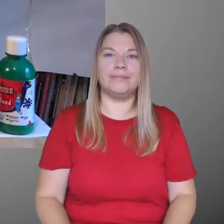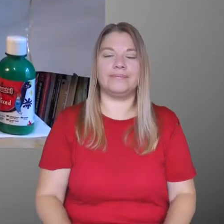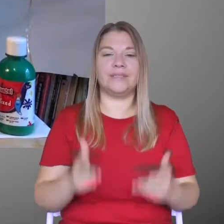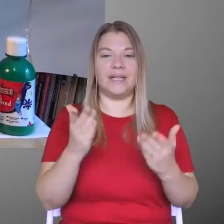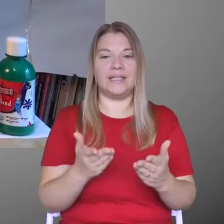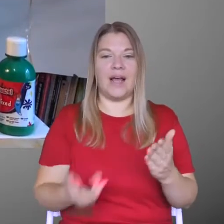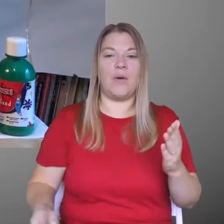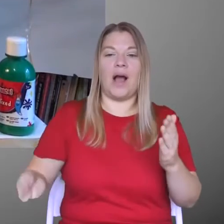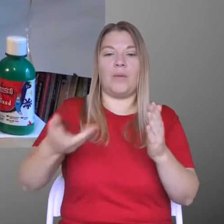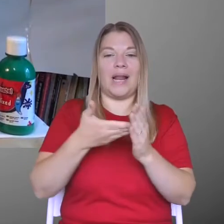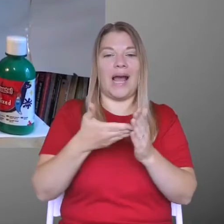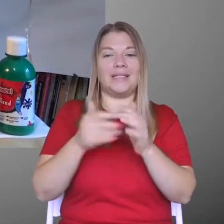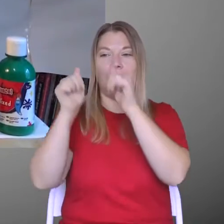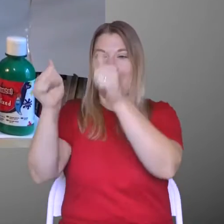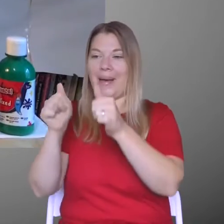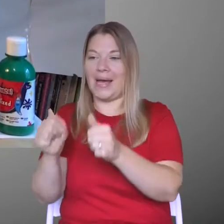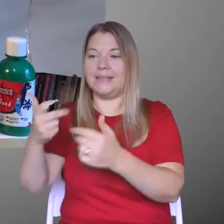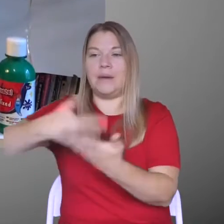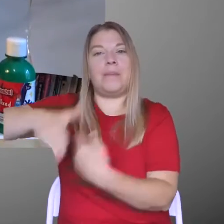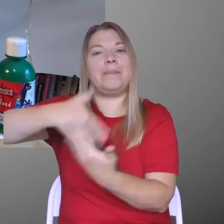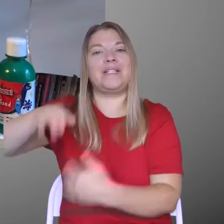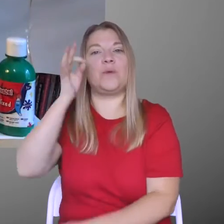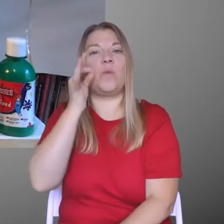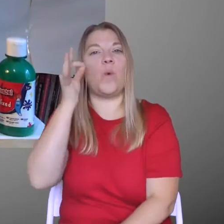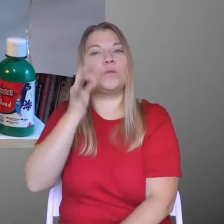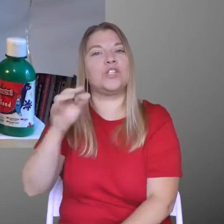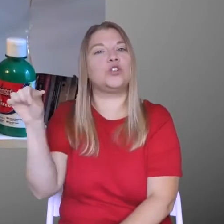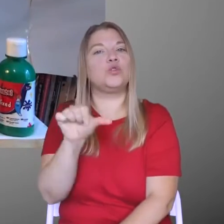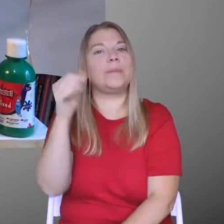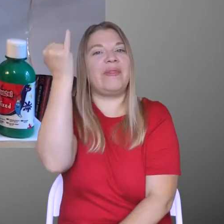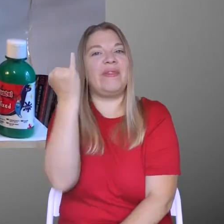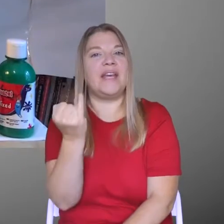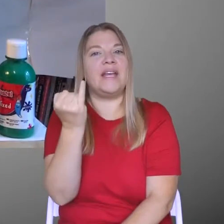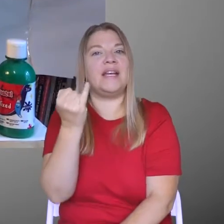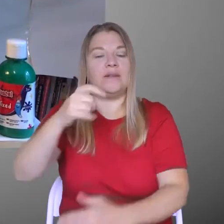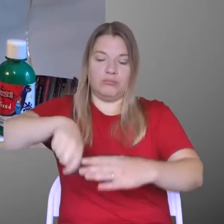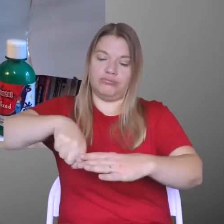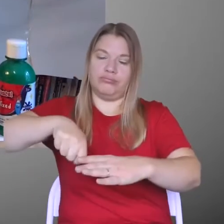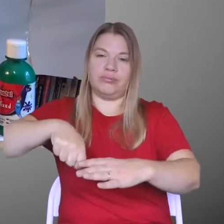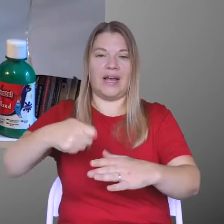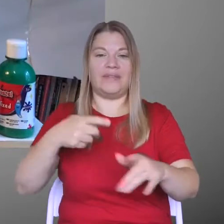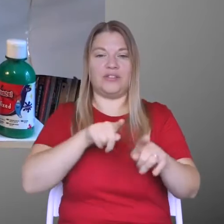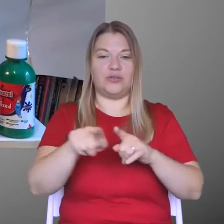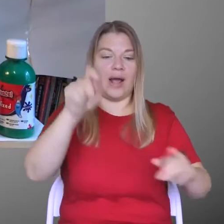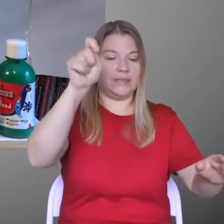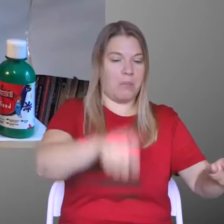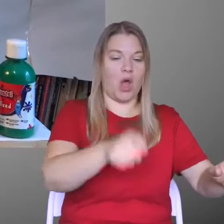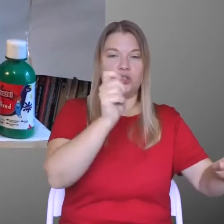I've got some blue. I'm going to dab it on with a paintbrush. Nice big splodge